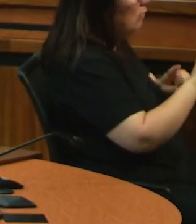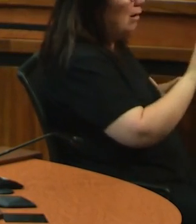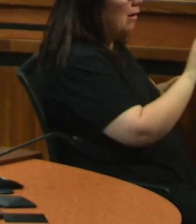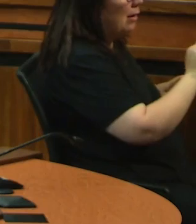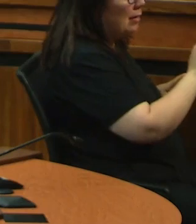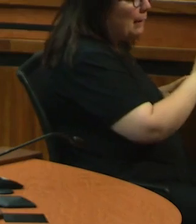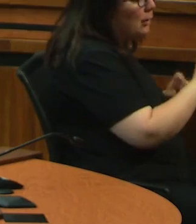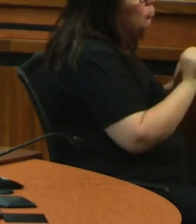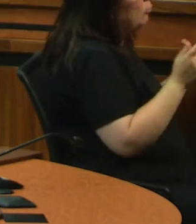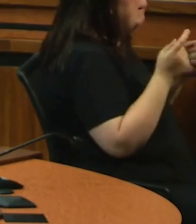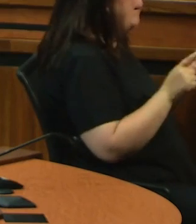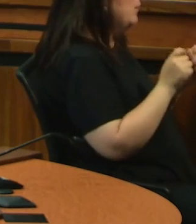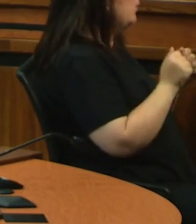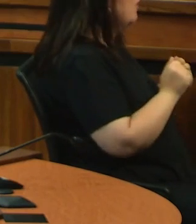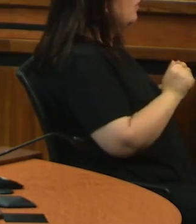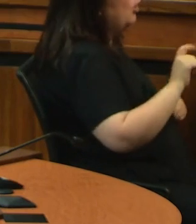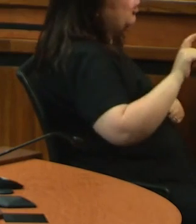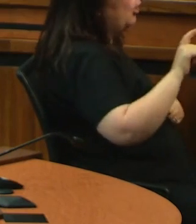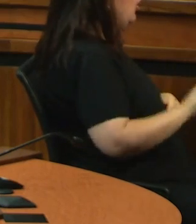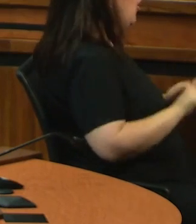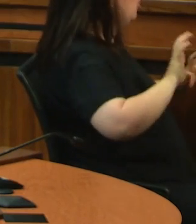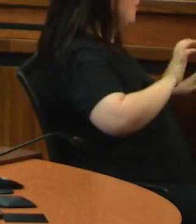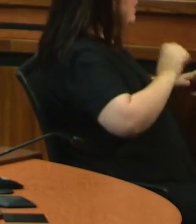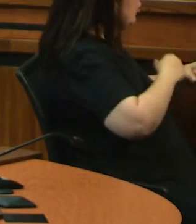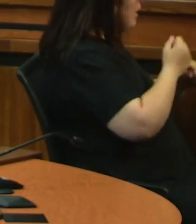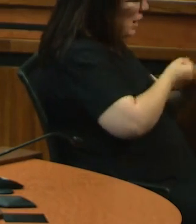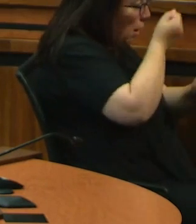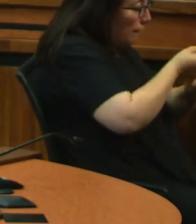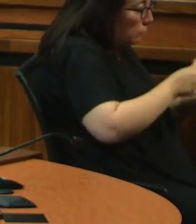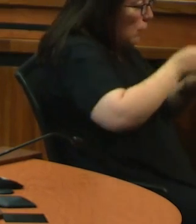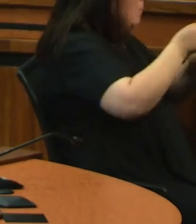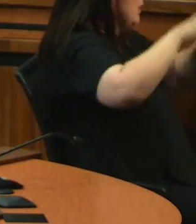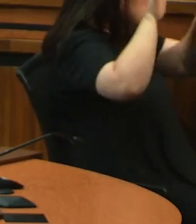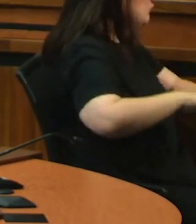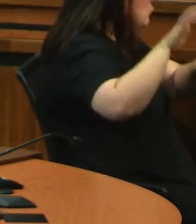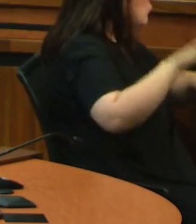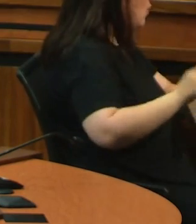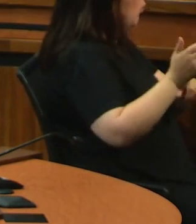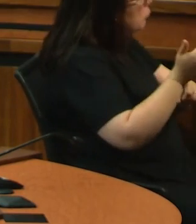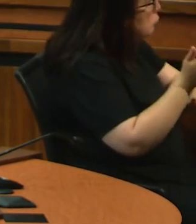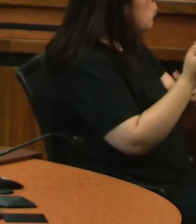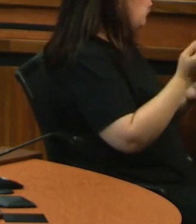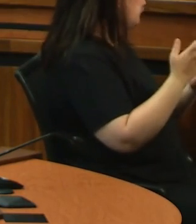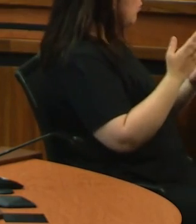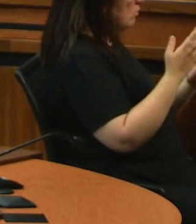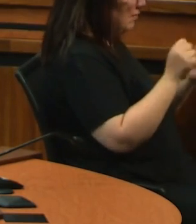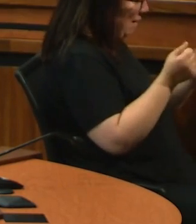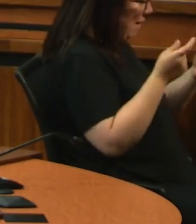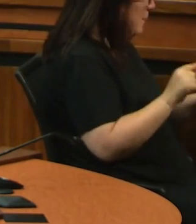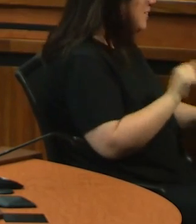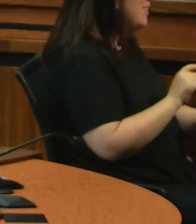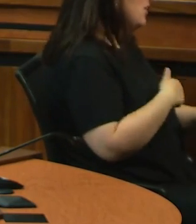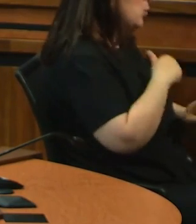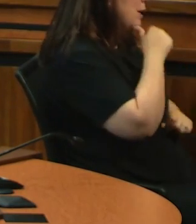mean, even when we have a low precipitation year, you can still get that aberration of a large tropical event or a small thunderstorm outbreak. So we don't